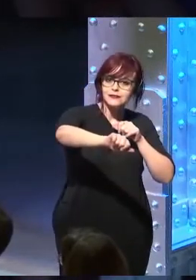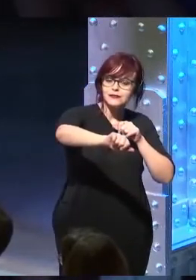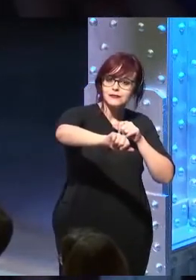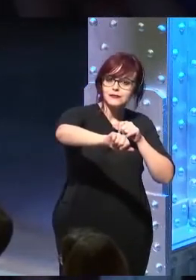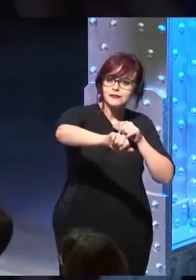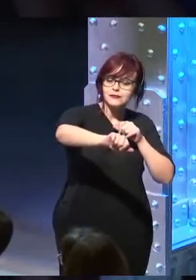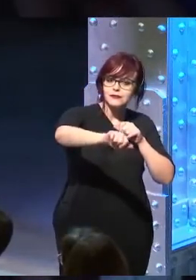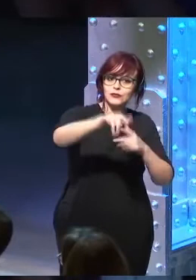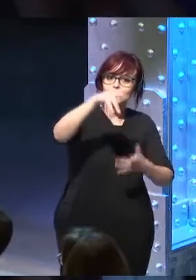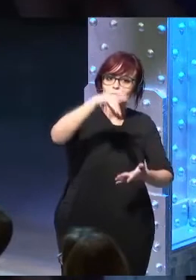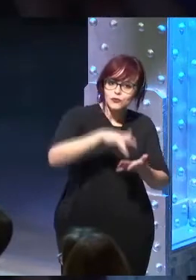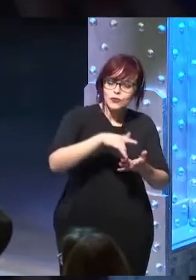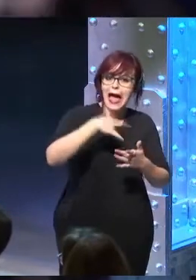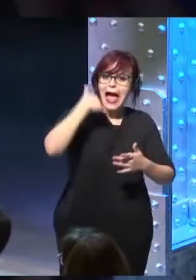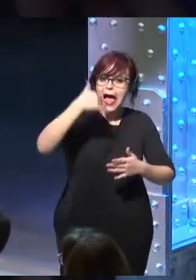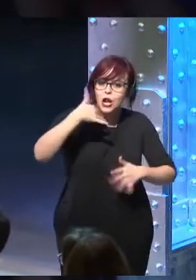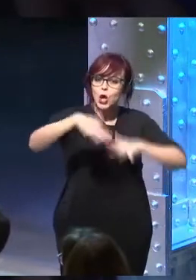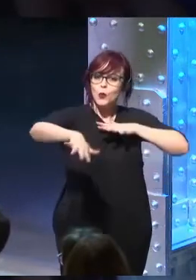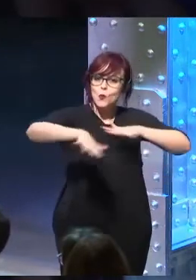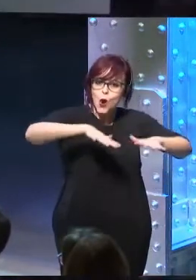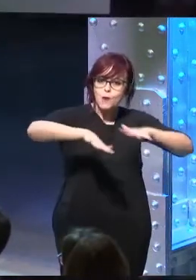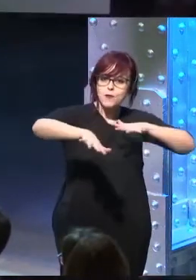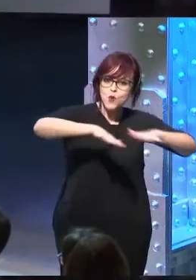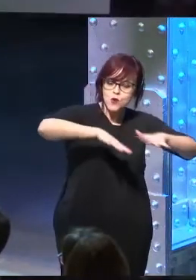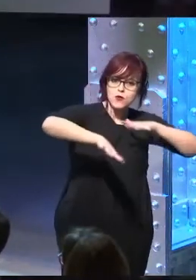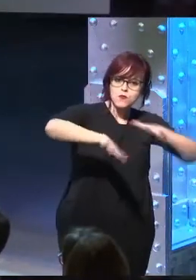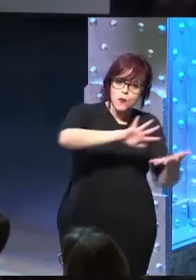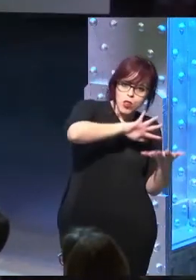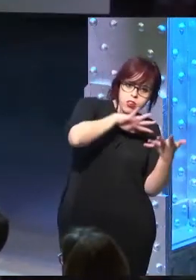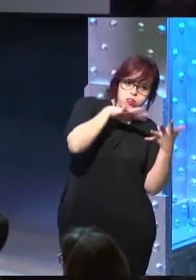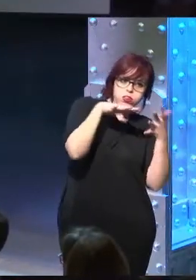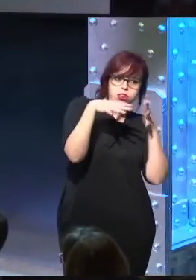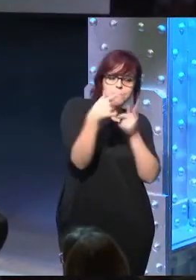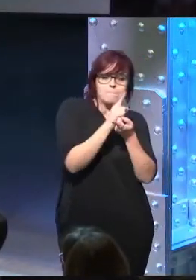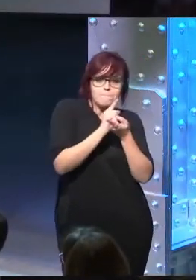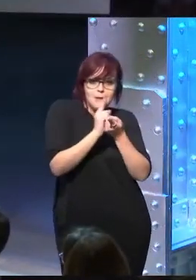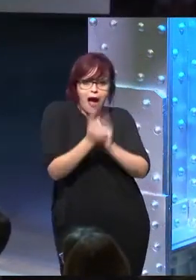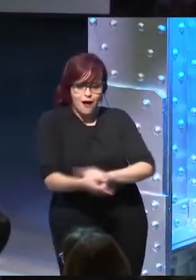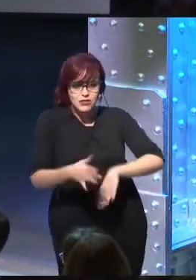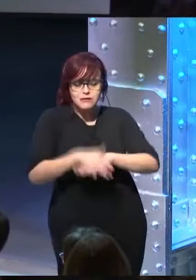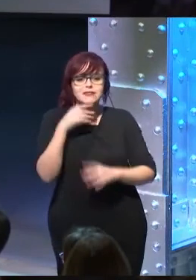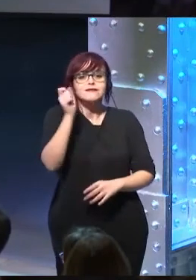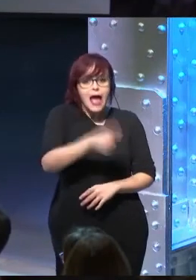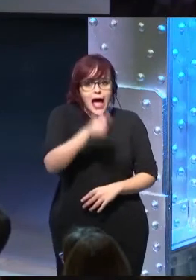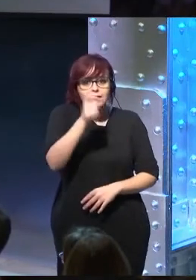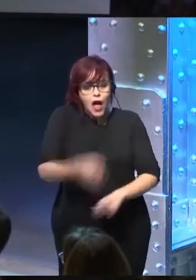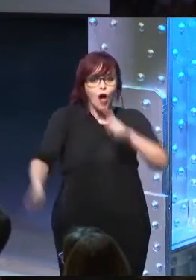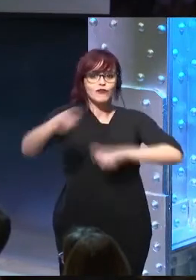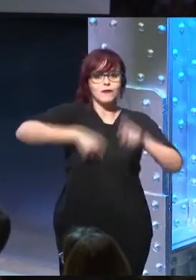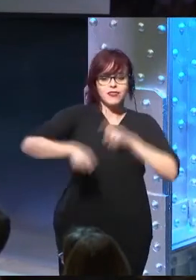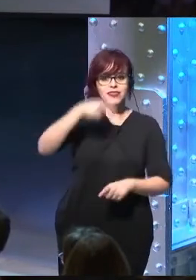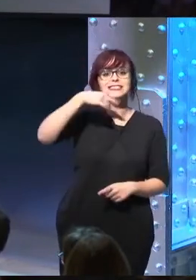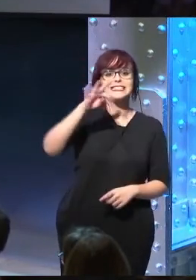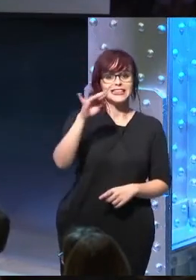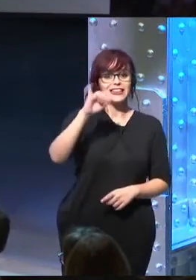least I hope we're going to see more of, because I put Miss Triggs back on the screen to say Miss